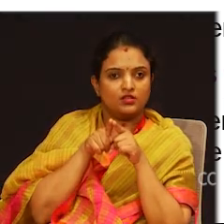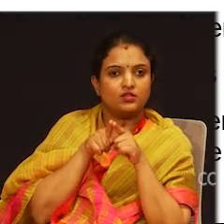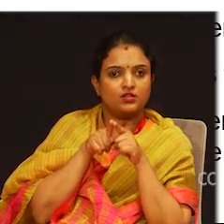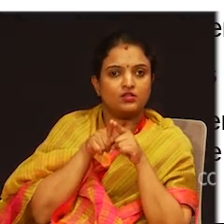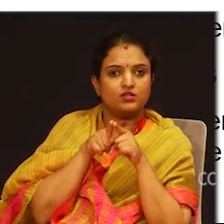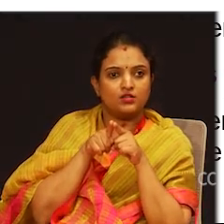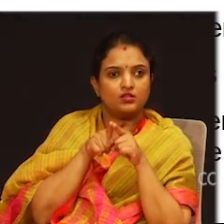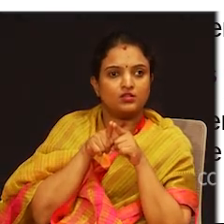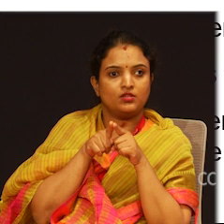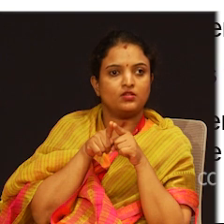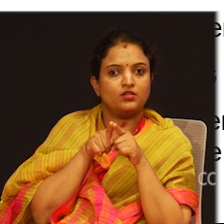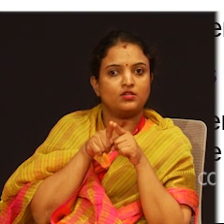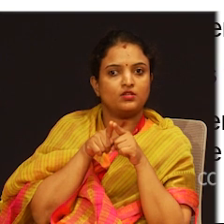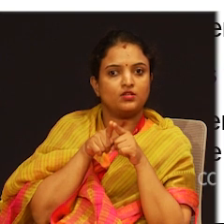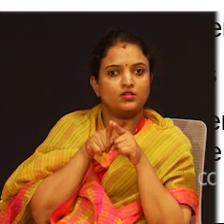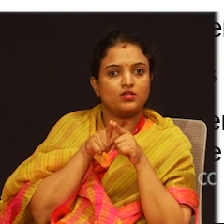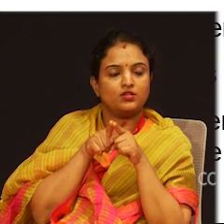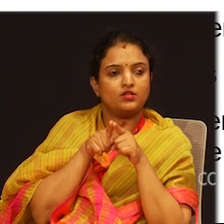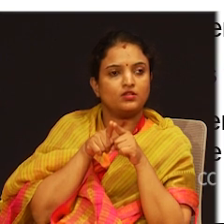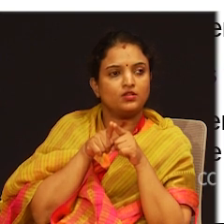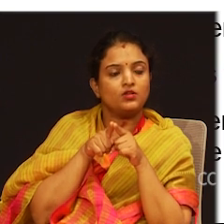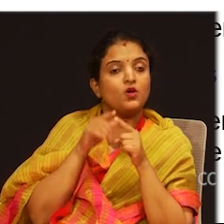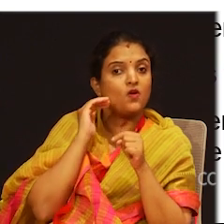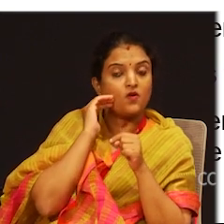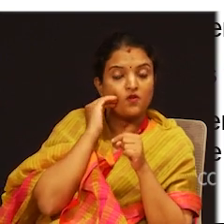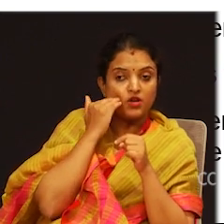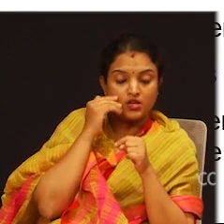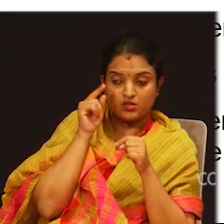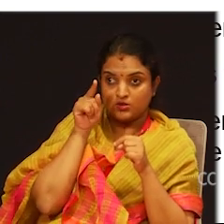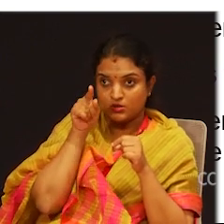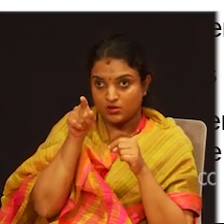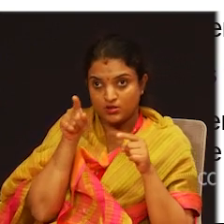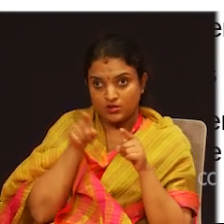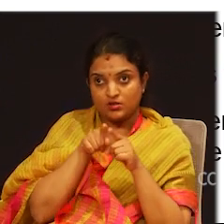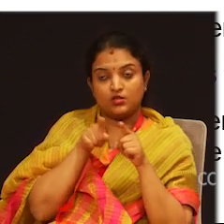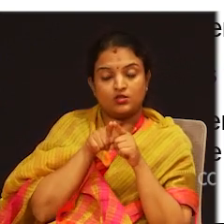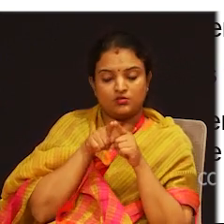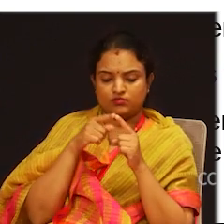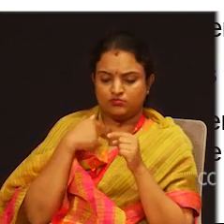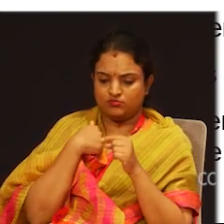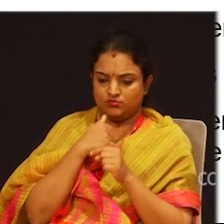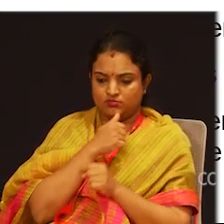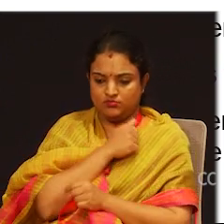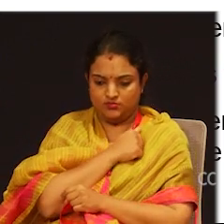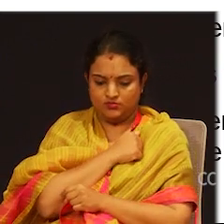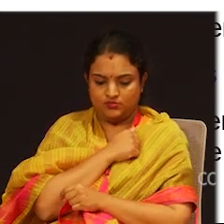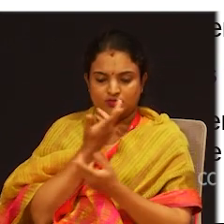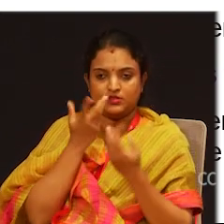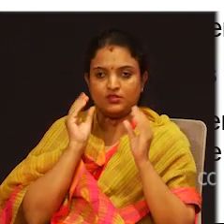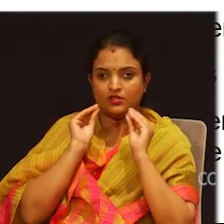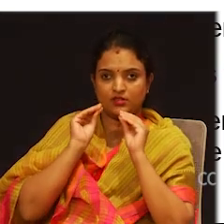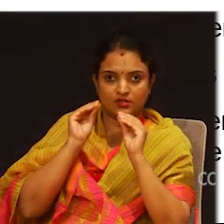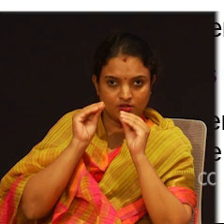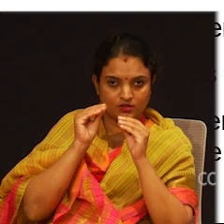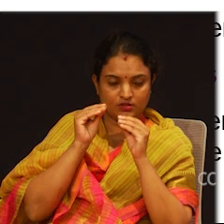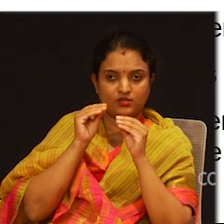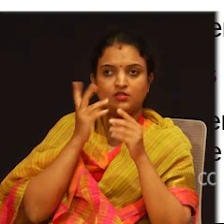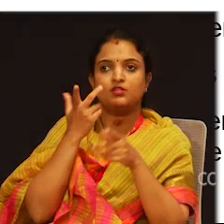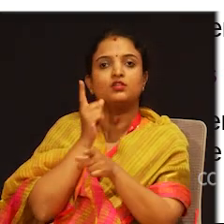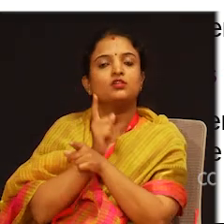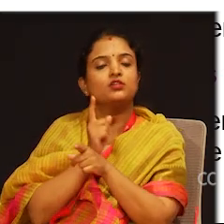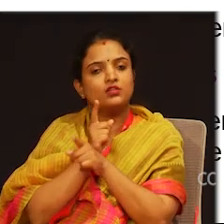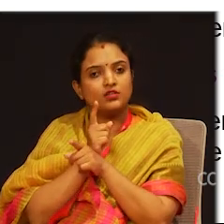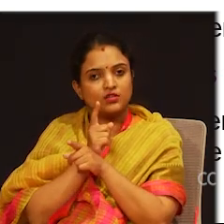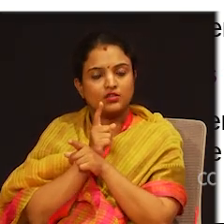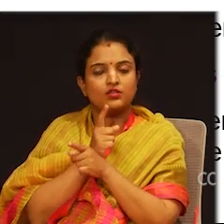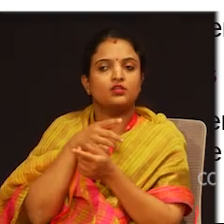that also they agree is, that when you challenge yourself to teach children with